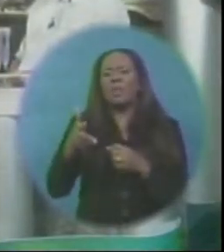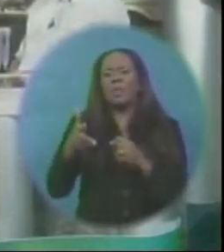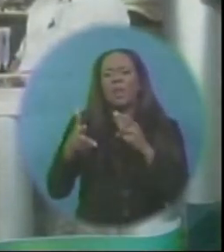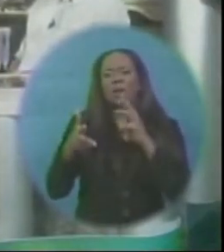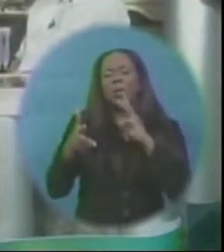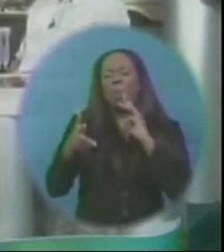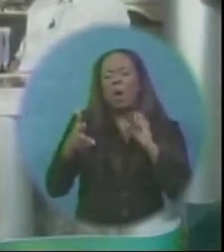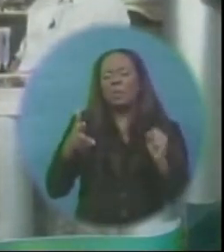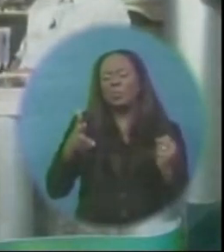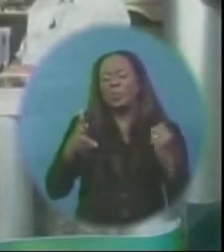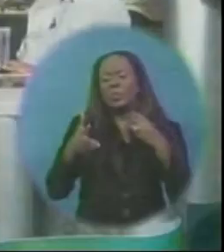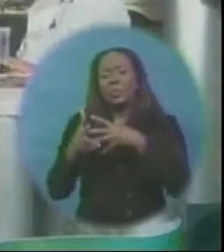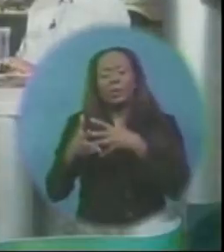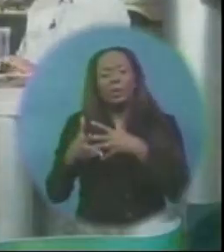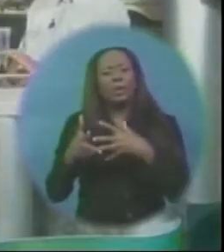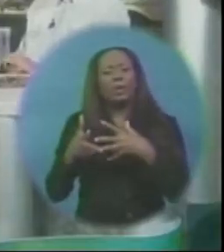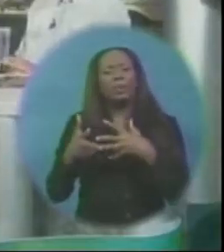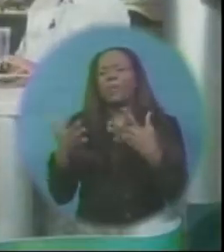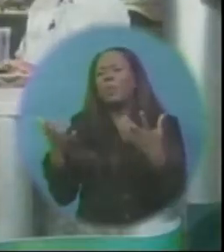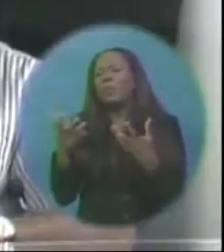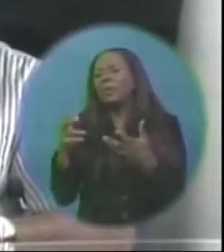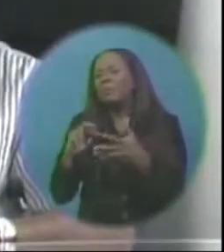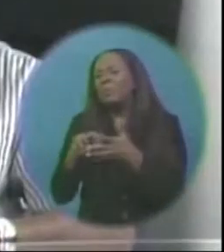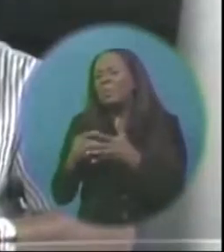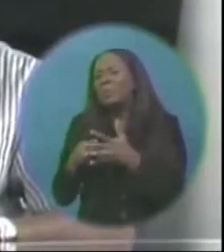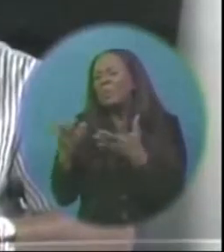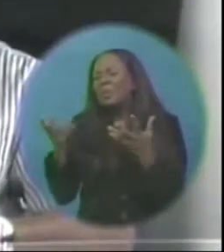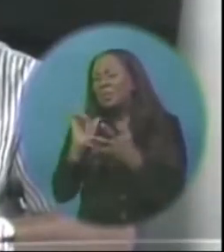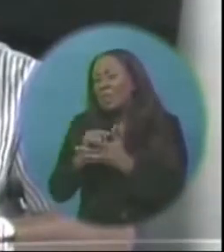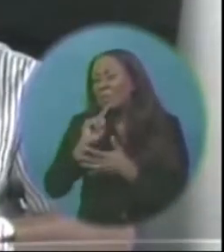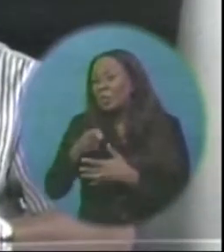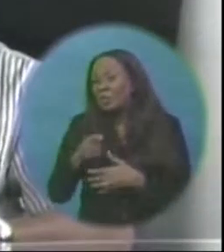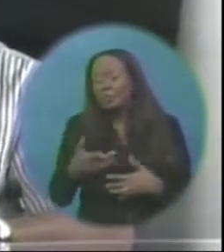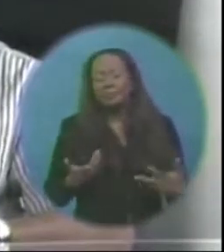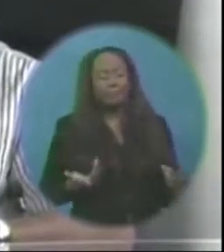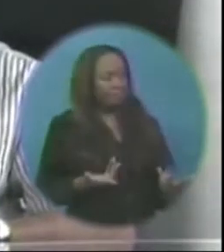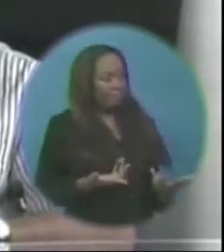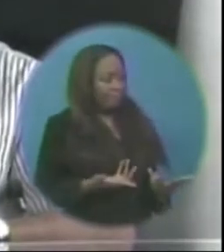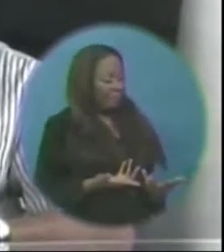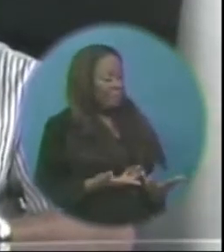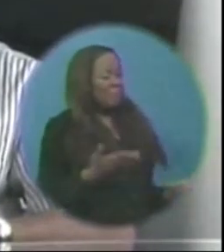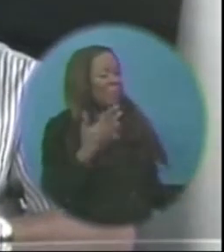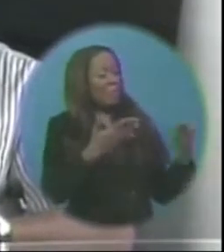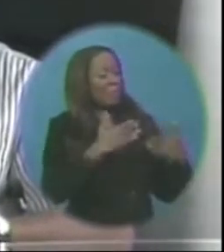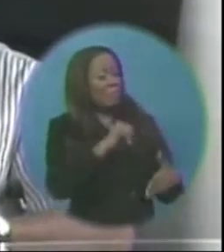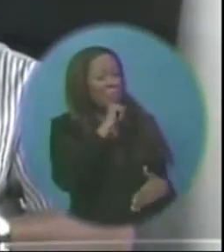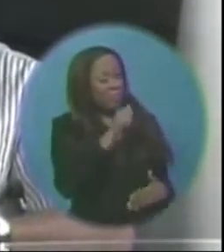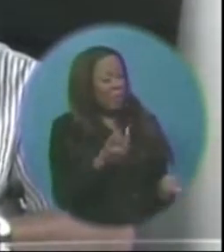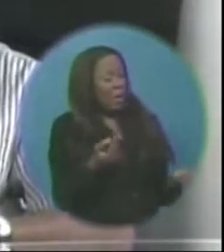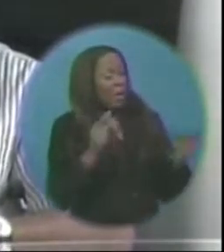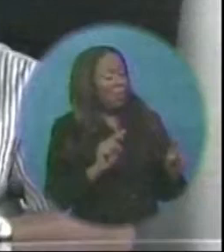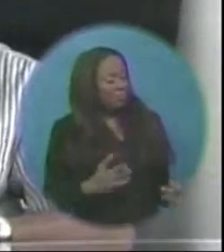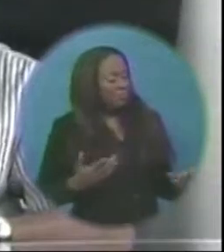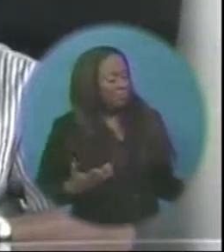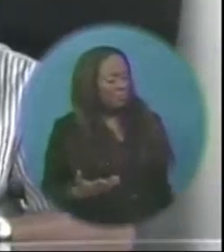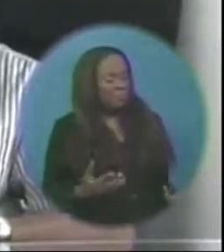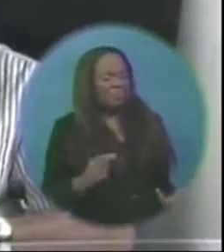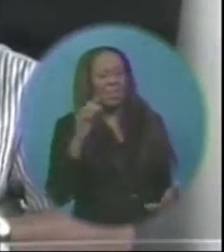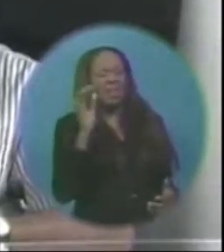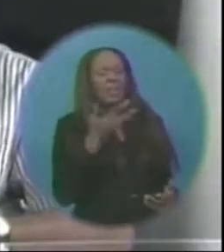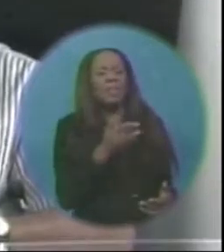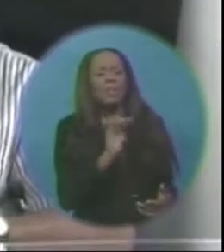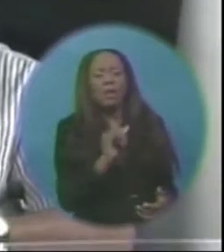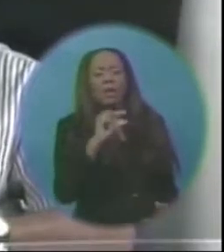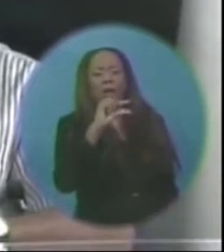just in the area. Right. What's your reaction to that? My reaction to that is that it's extremely unlikely. Foodborne illness and gastroenteritis is